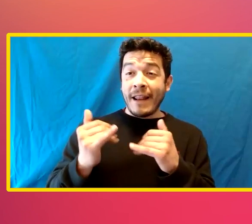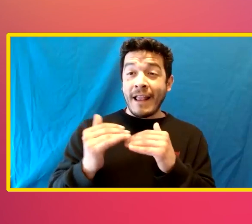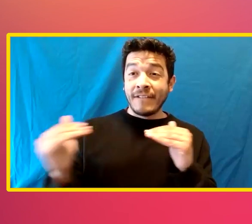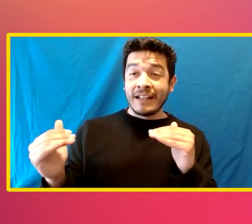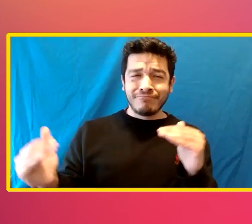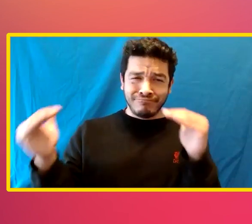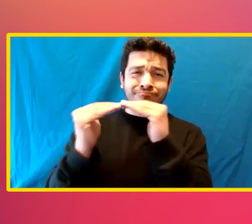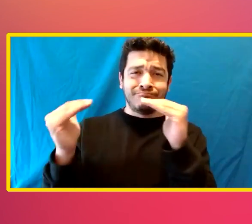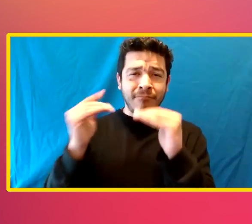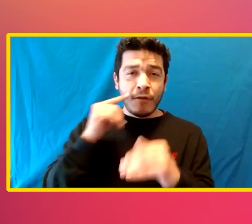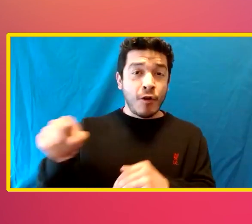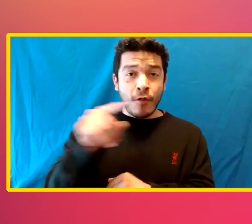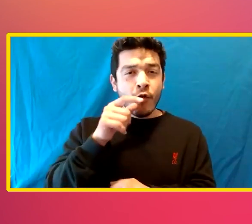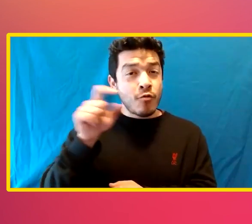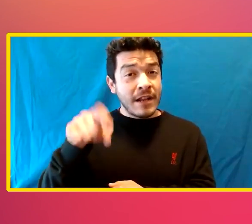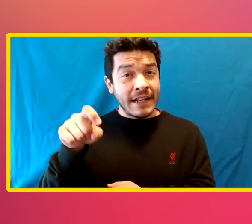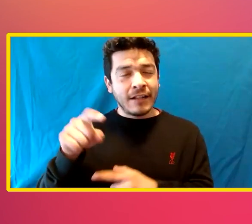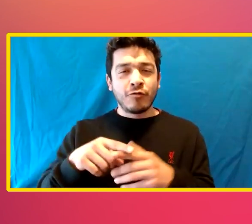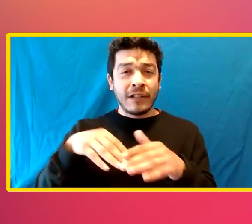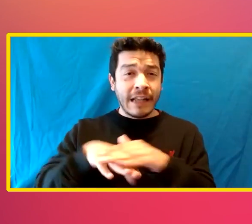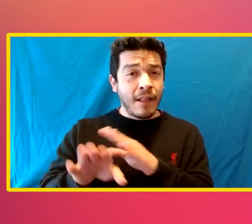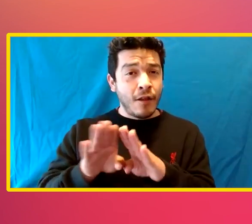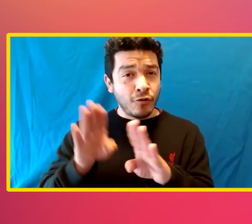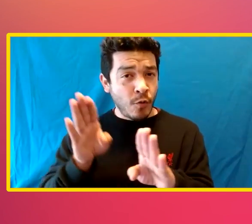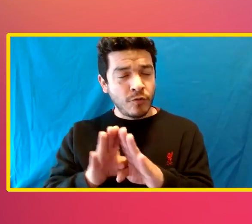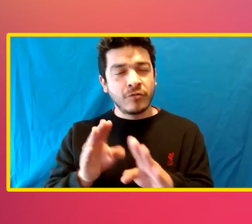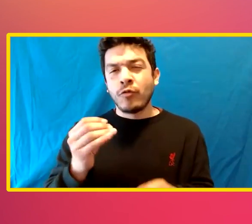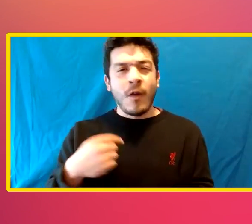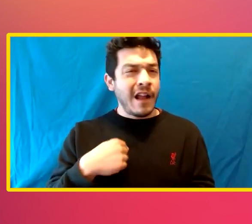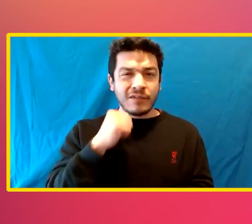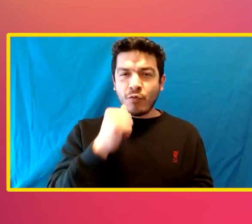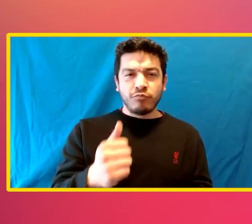playing field for those who need it to get their foot in the door. So